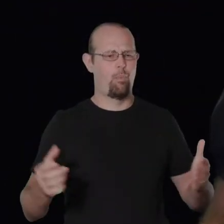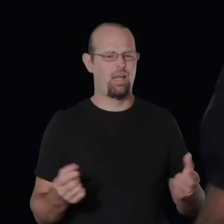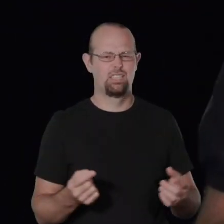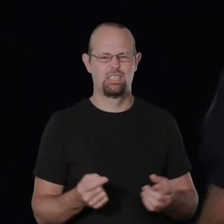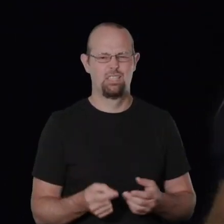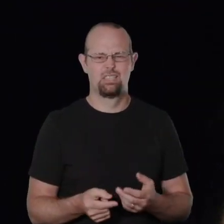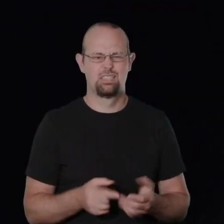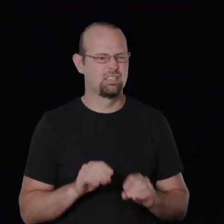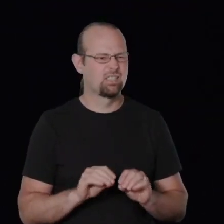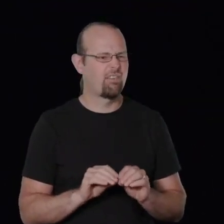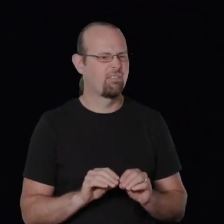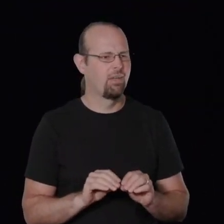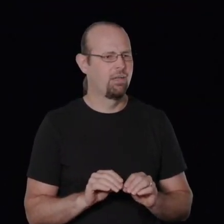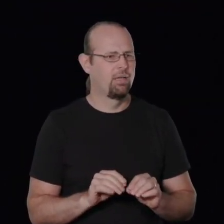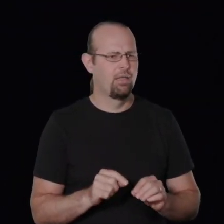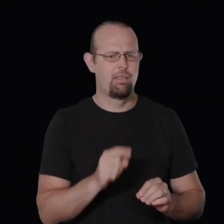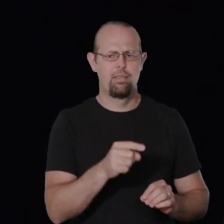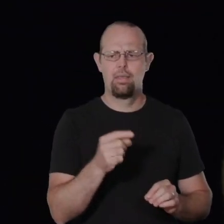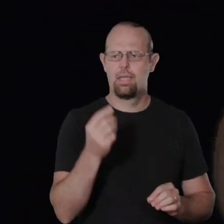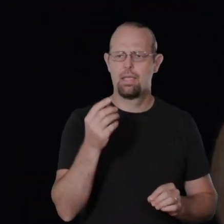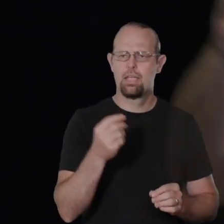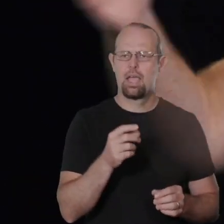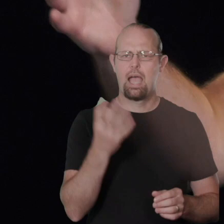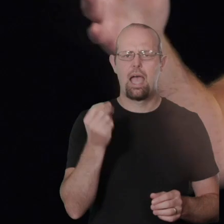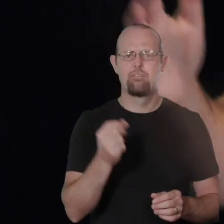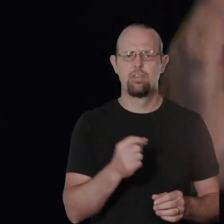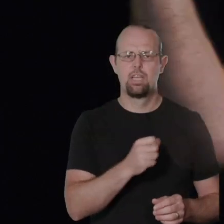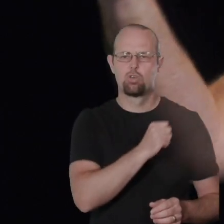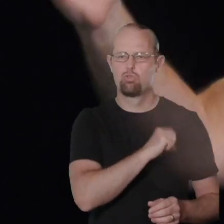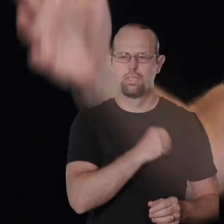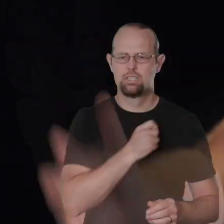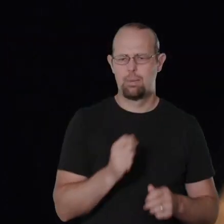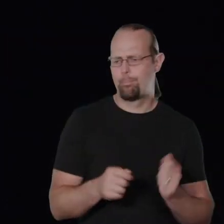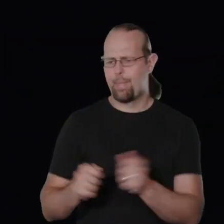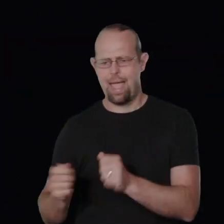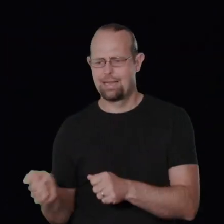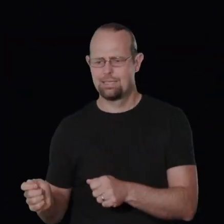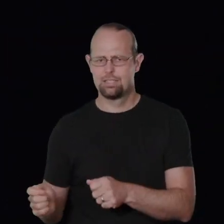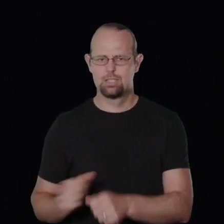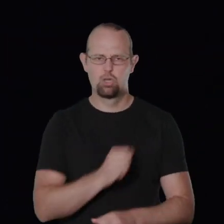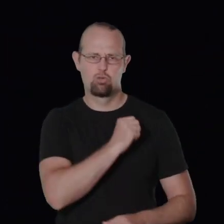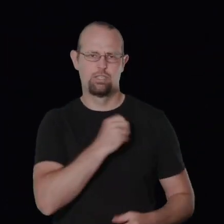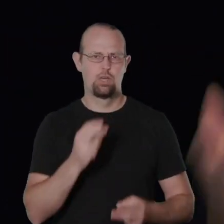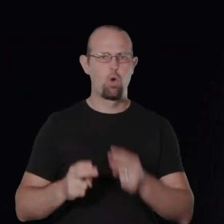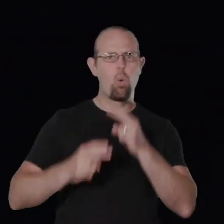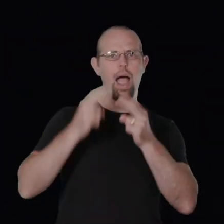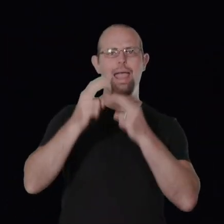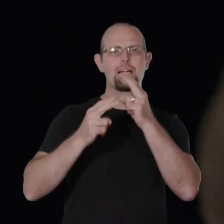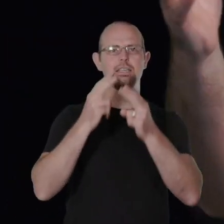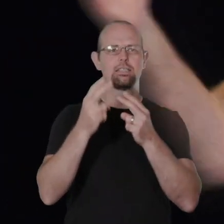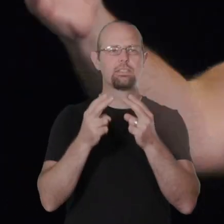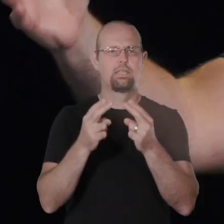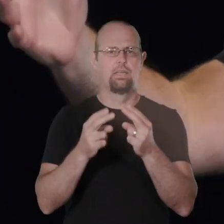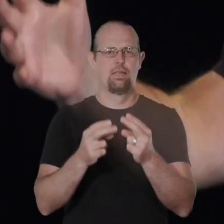Christian authors. They had their own musicians and bands and choirs. They had their own T-shirts